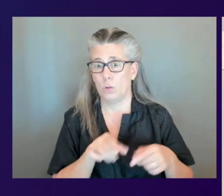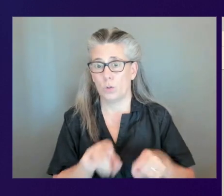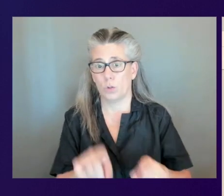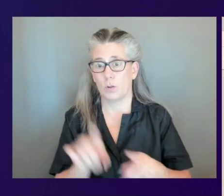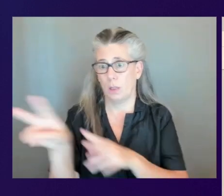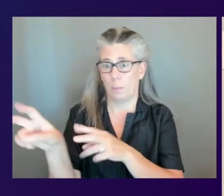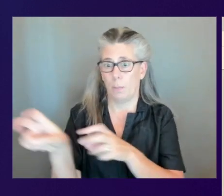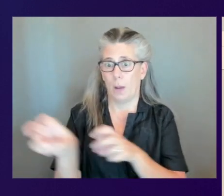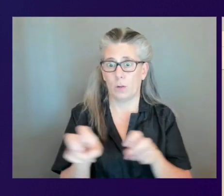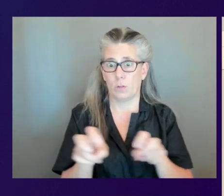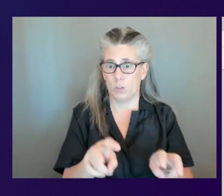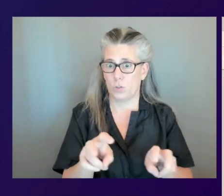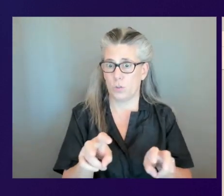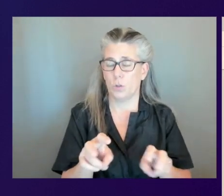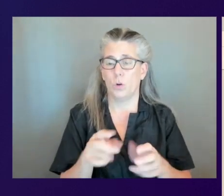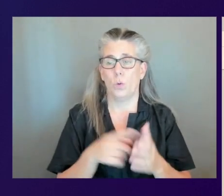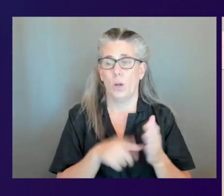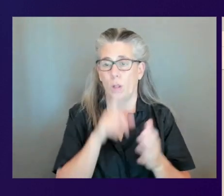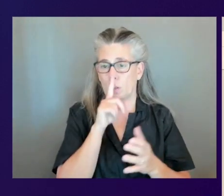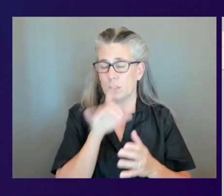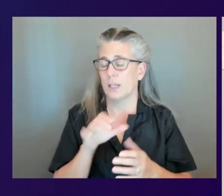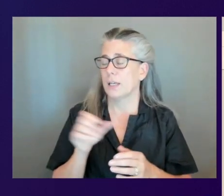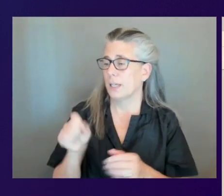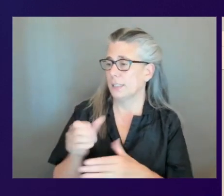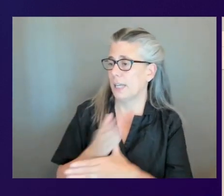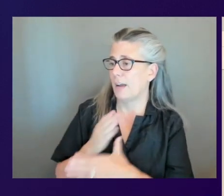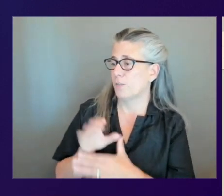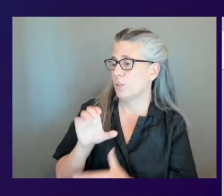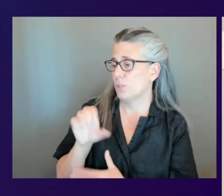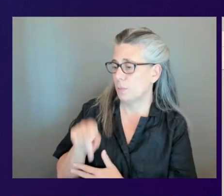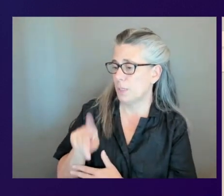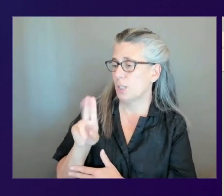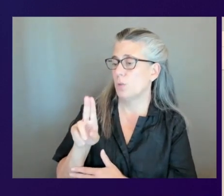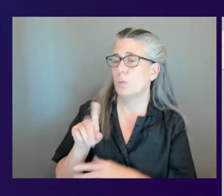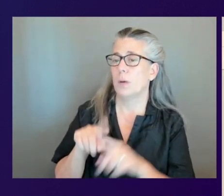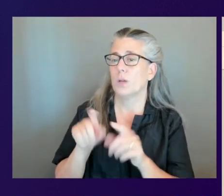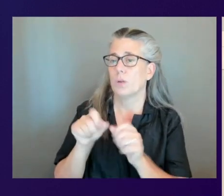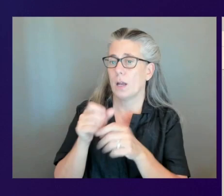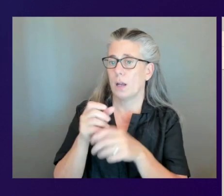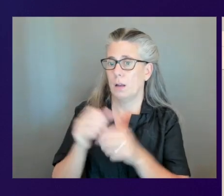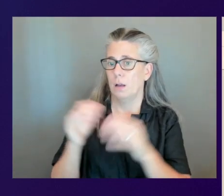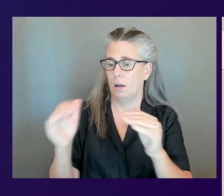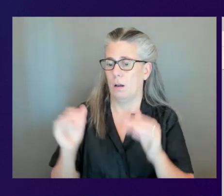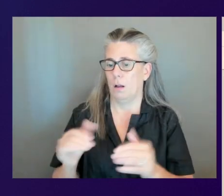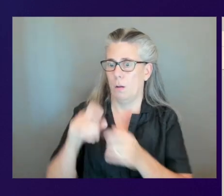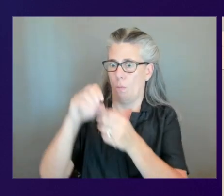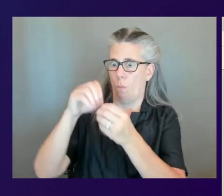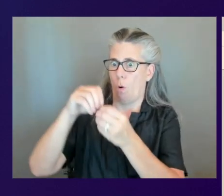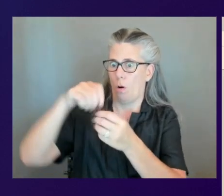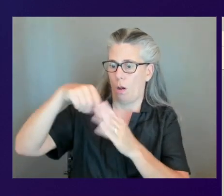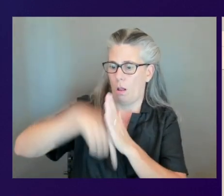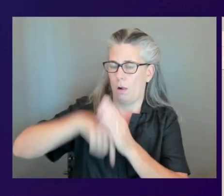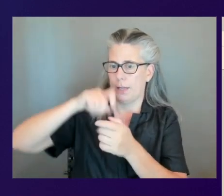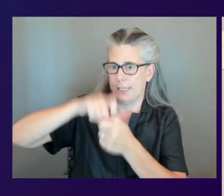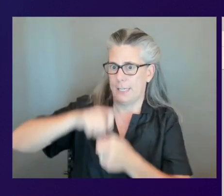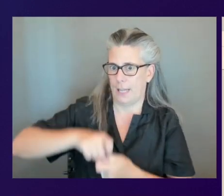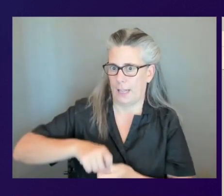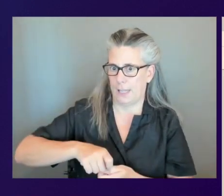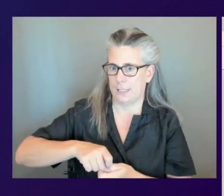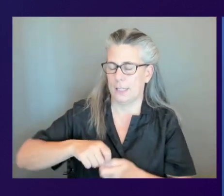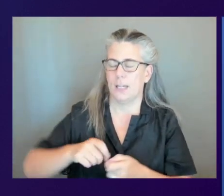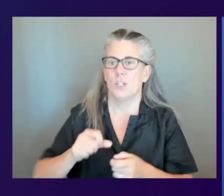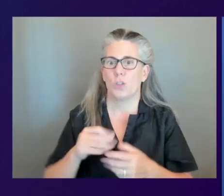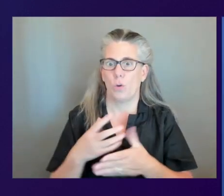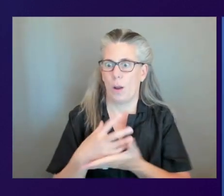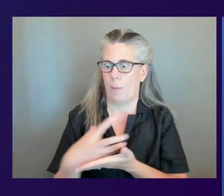see that average CPU, but you can get more granular. And I'm running out of time, so I'm not going to show you. From the but- Workspaces